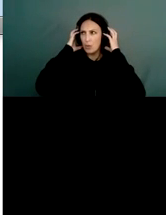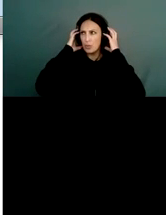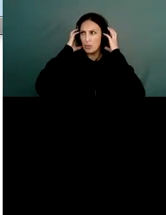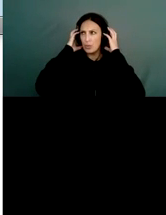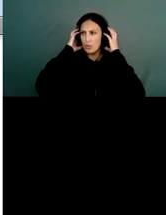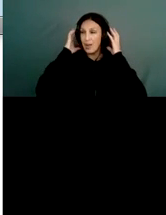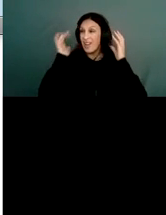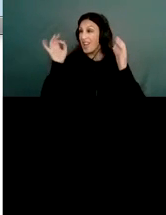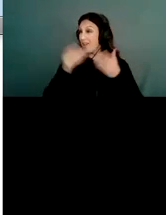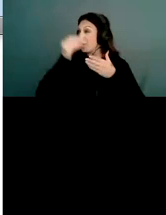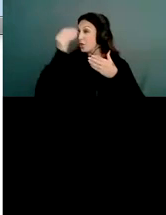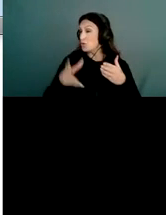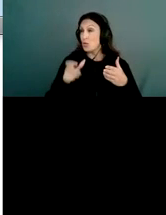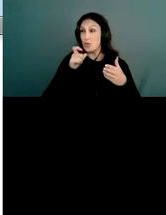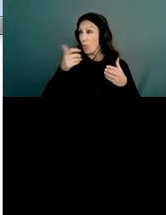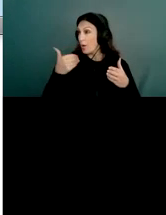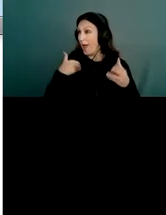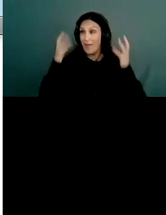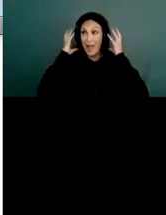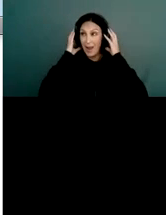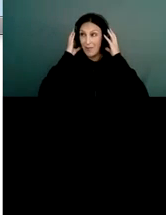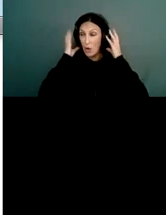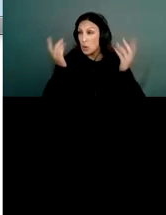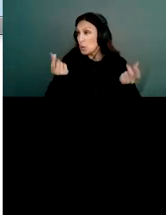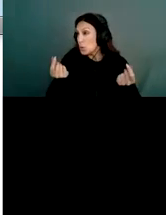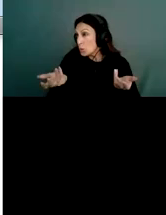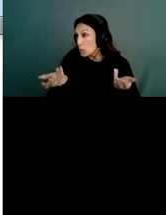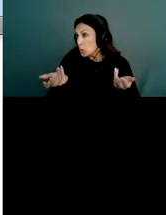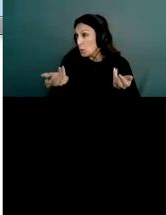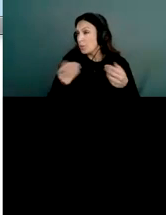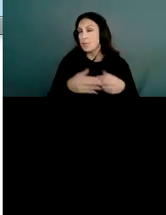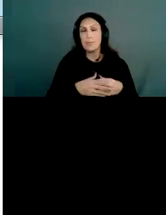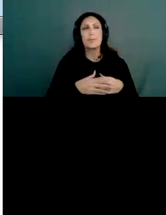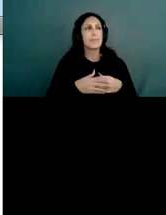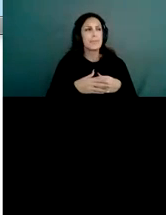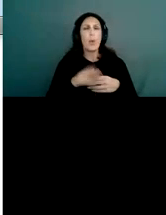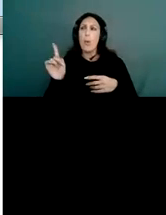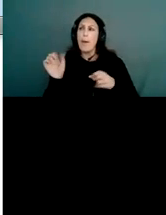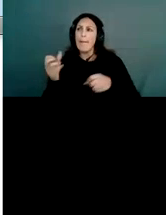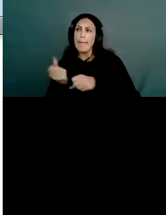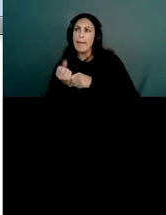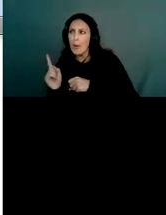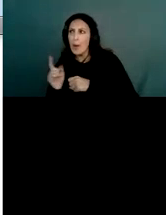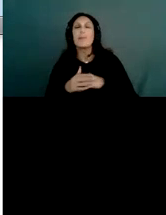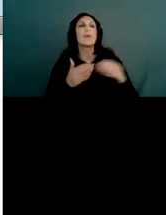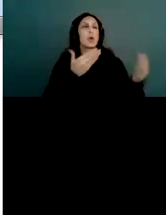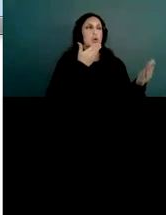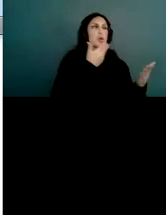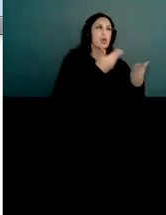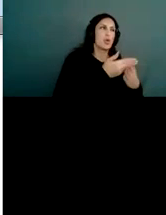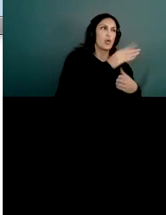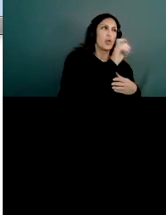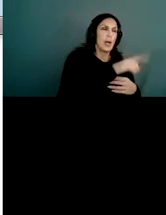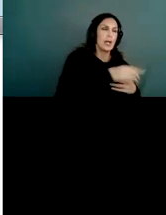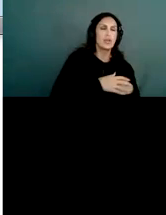at home, where could they get some? That's a really good question. So if students do not have headphones, we